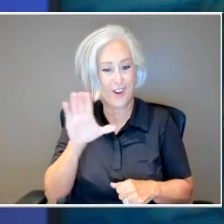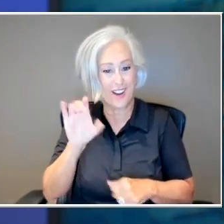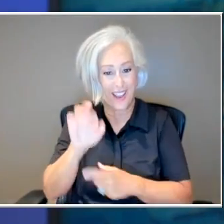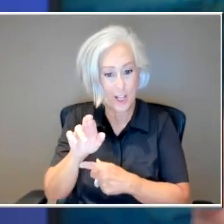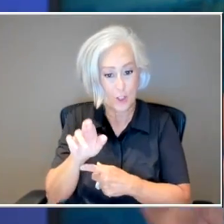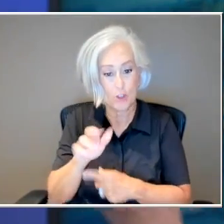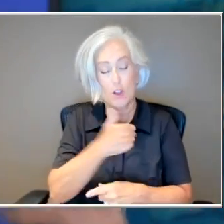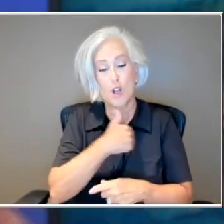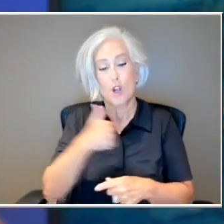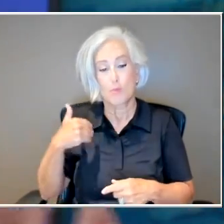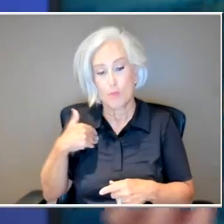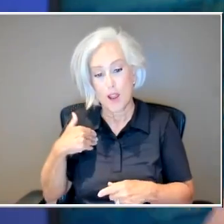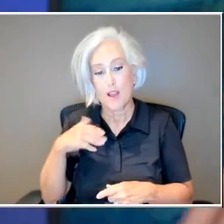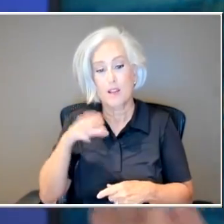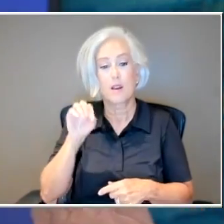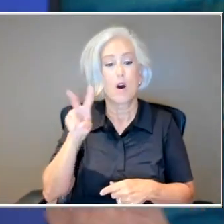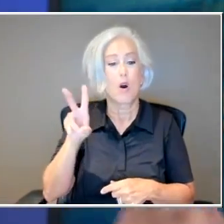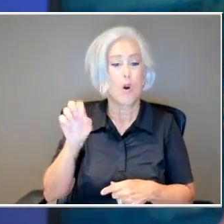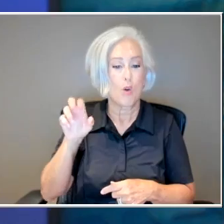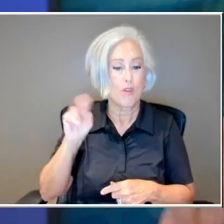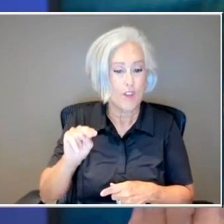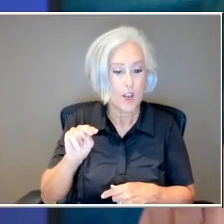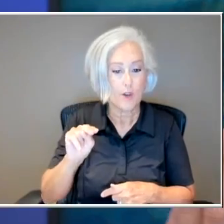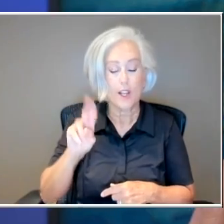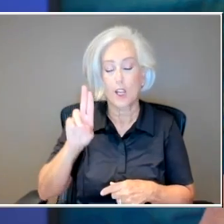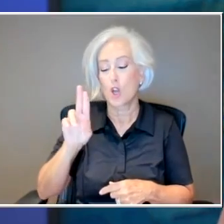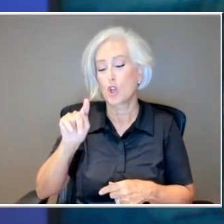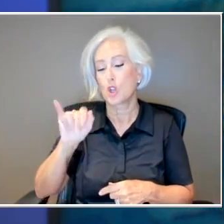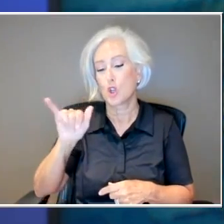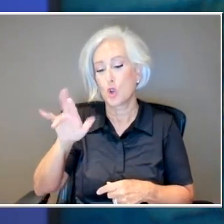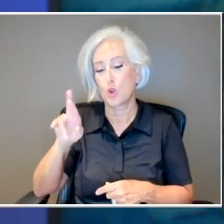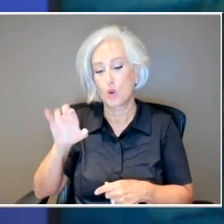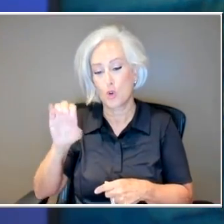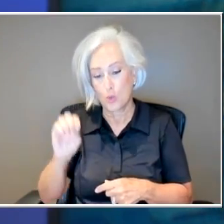uterine cancer. There's overlapping pathways